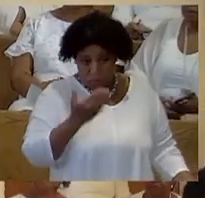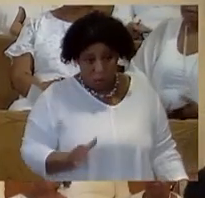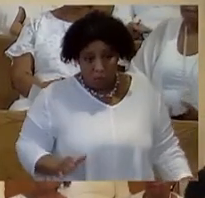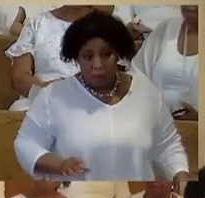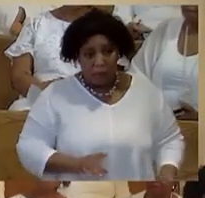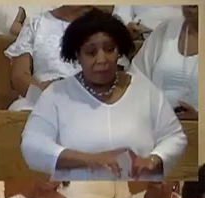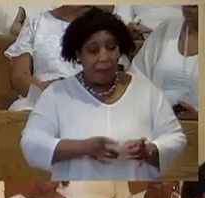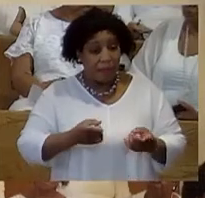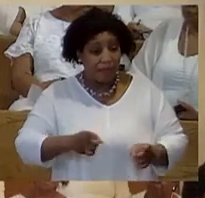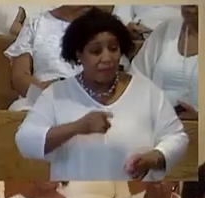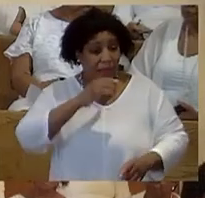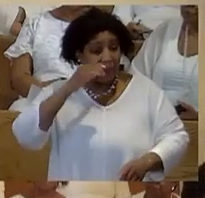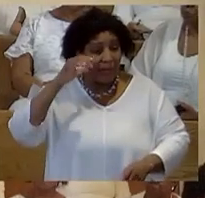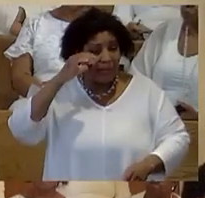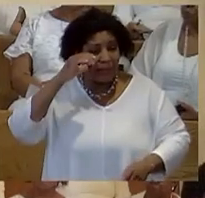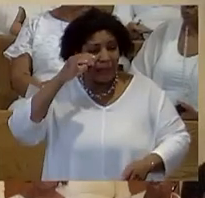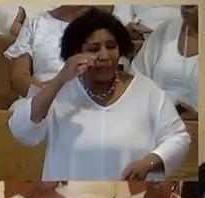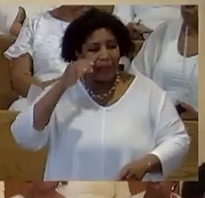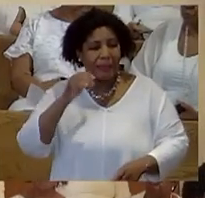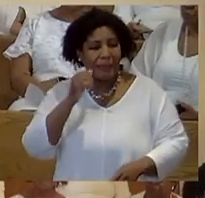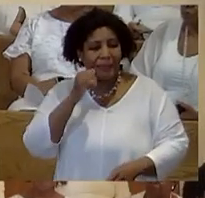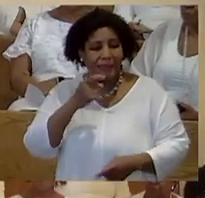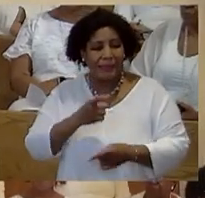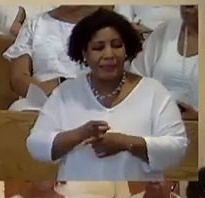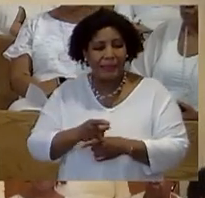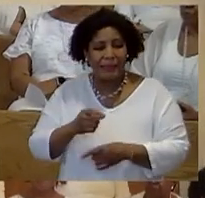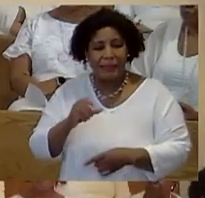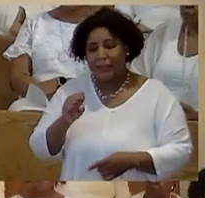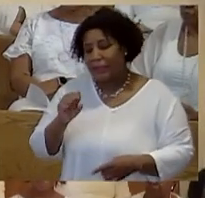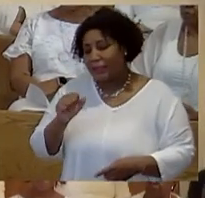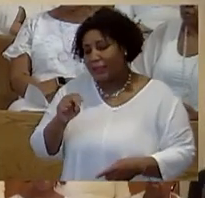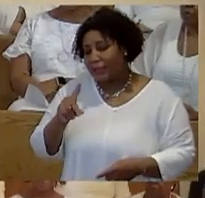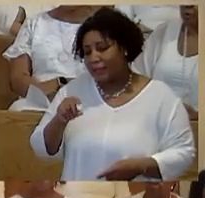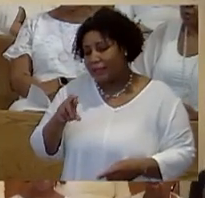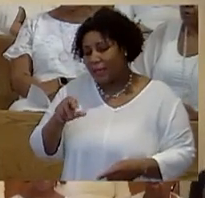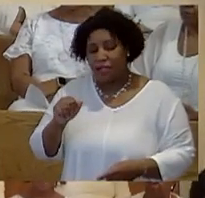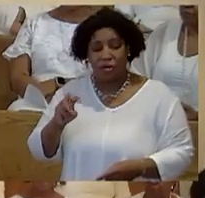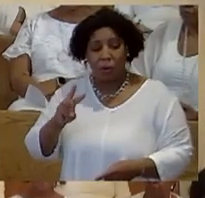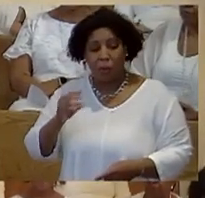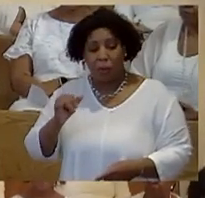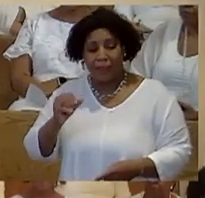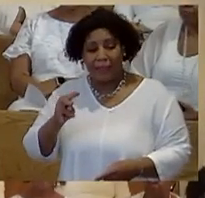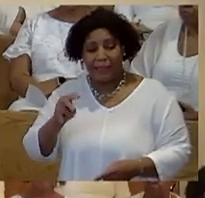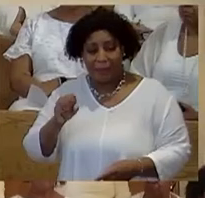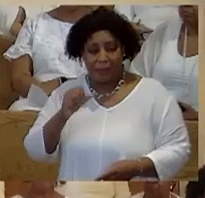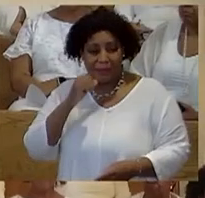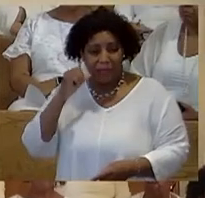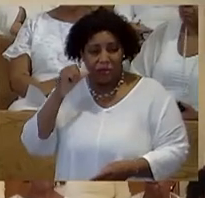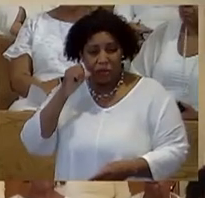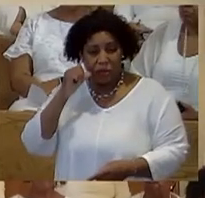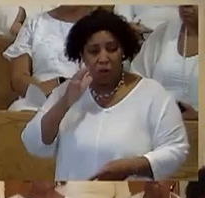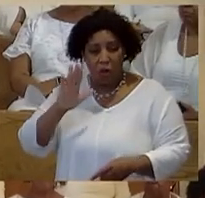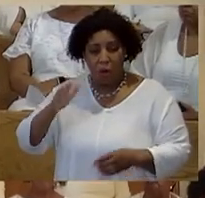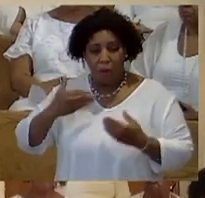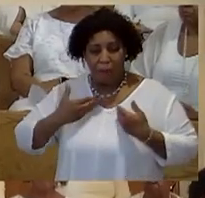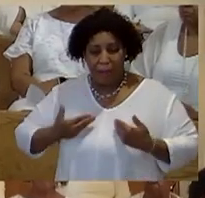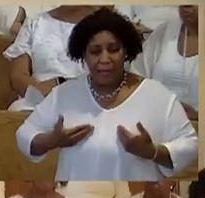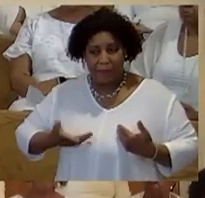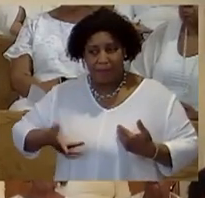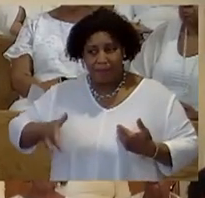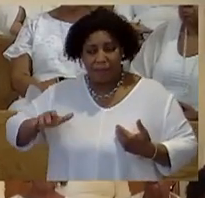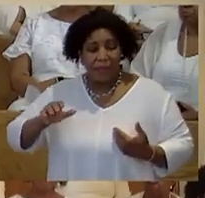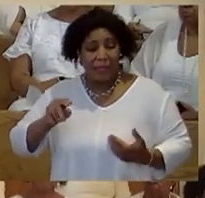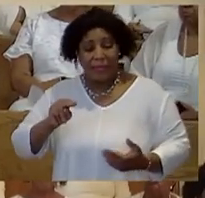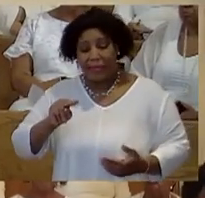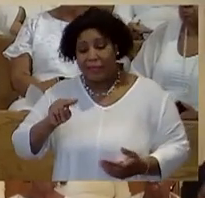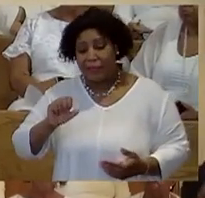on yesterday we laid Sister Sandra to sleep on yesterday, and they're carrying her body to